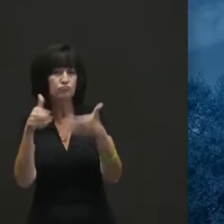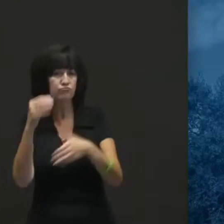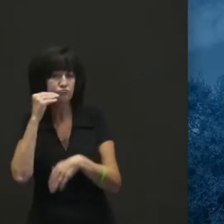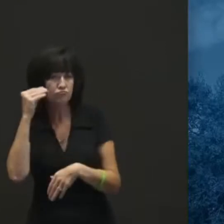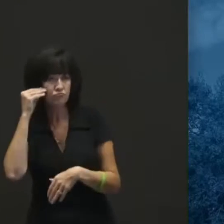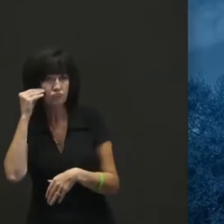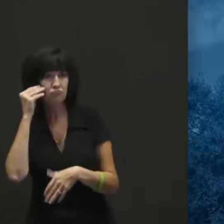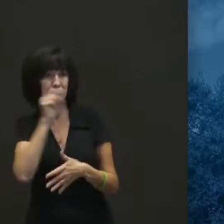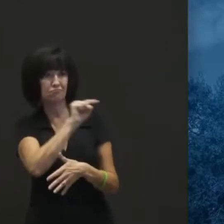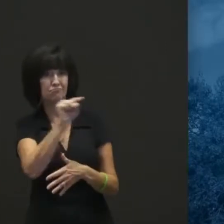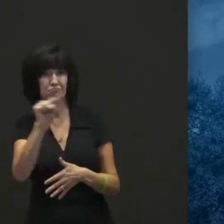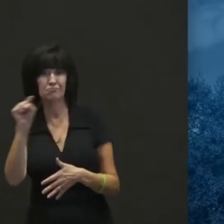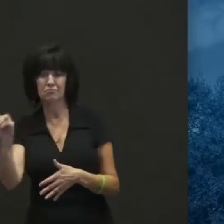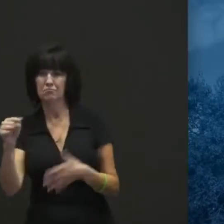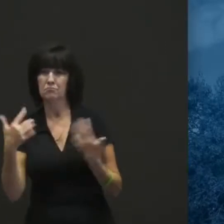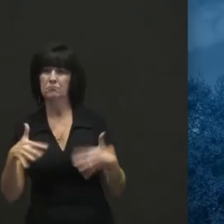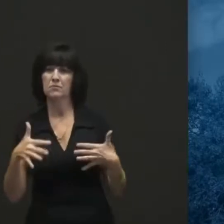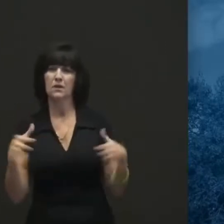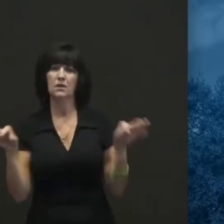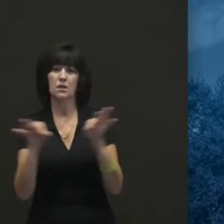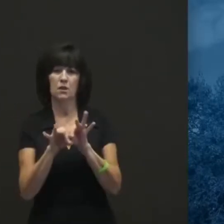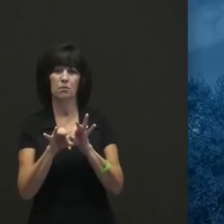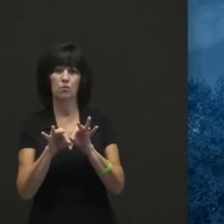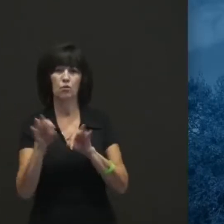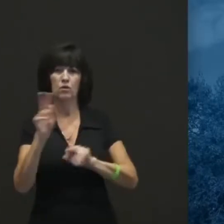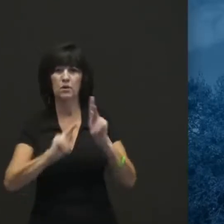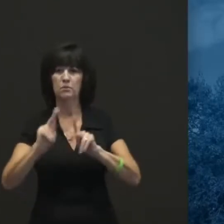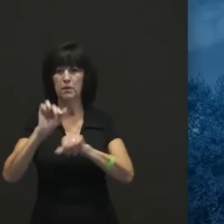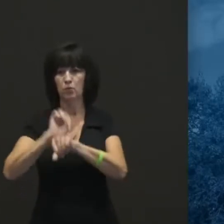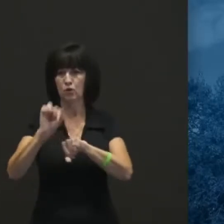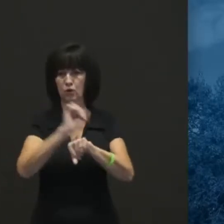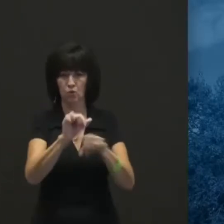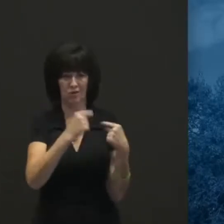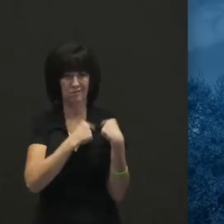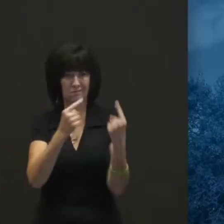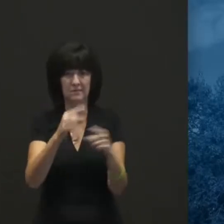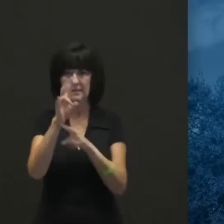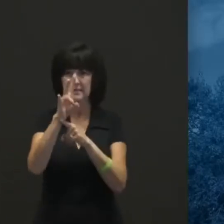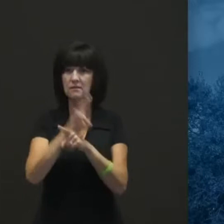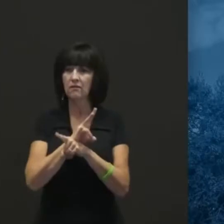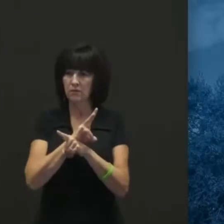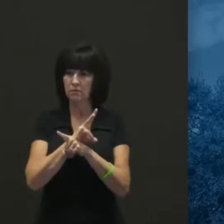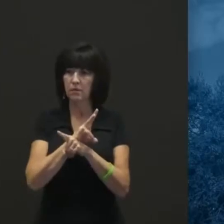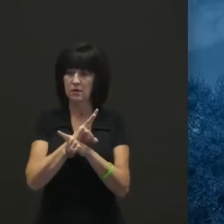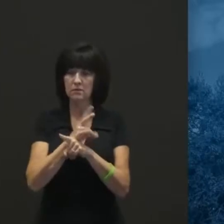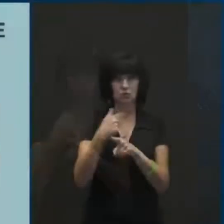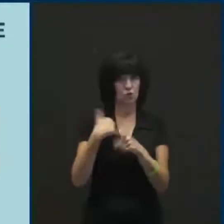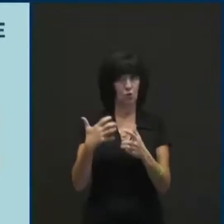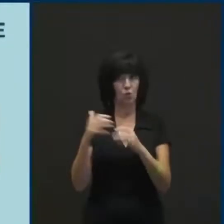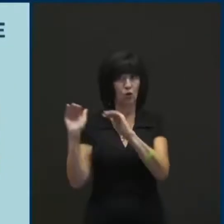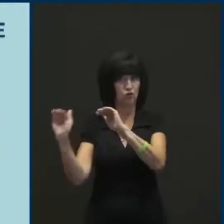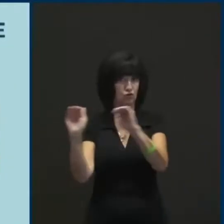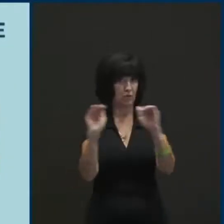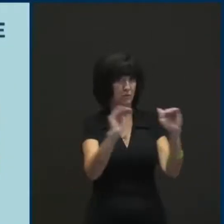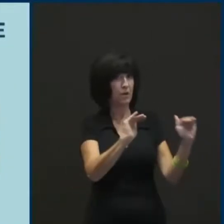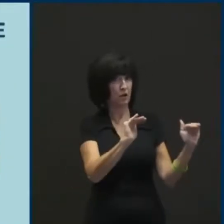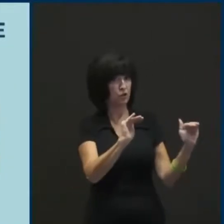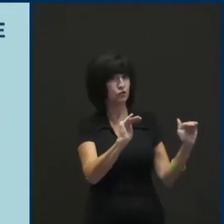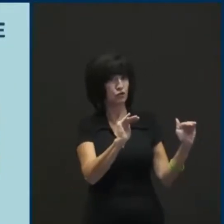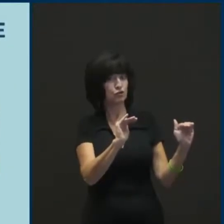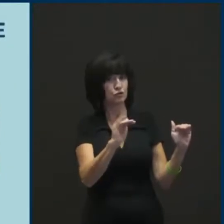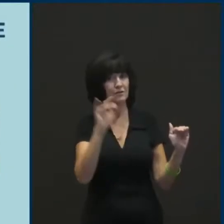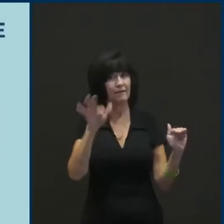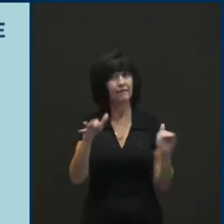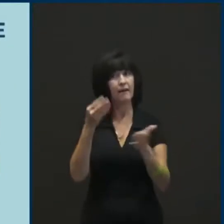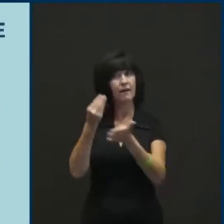important partners in the work that we're doing over the last 7 months. Just a reminder about the relief